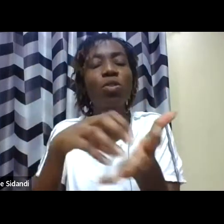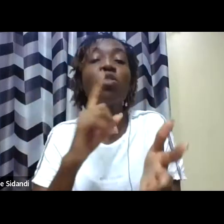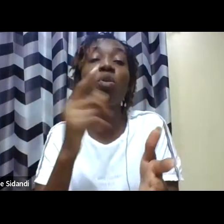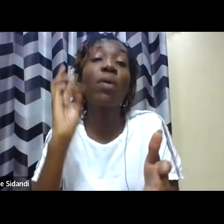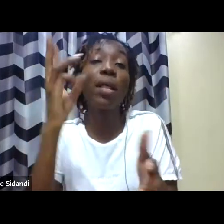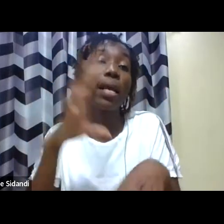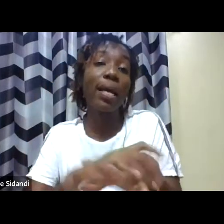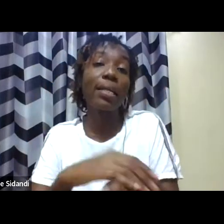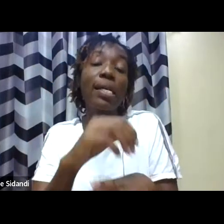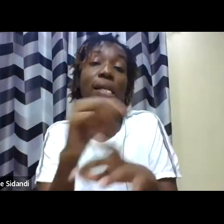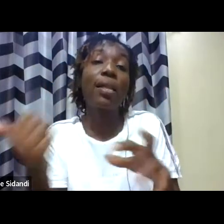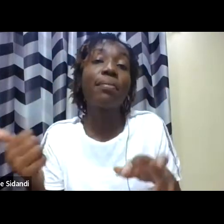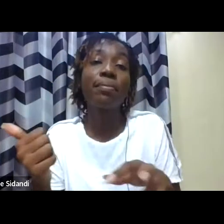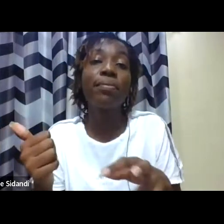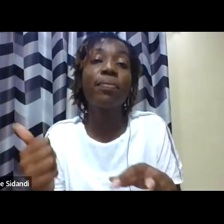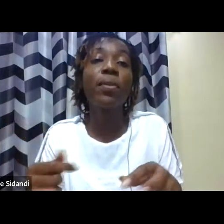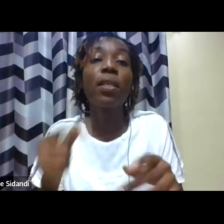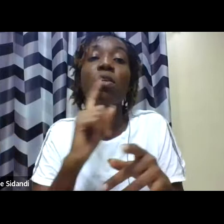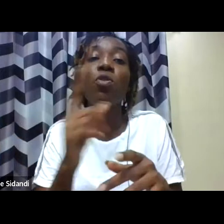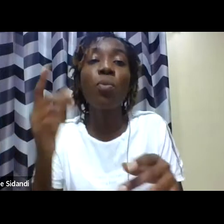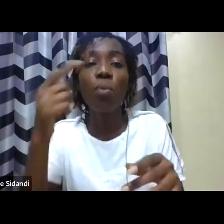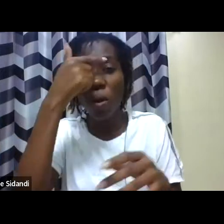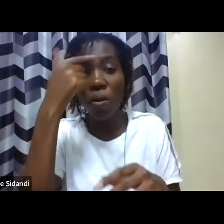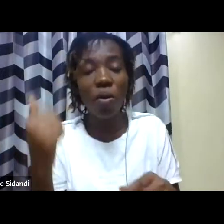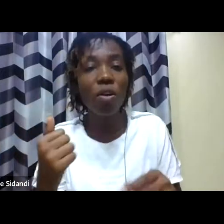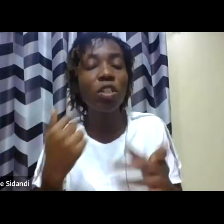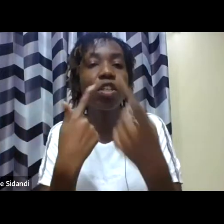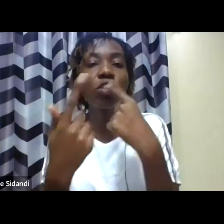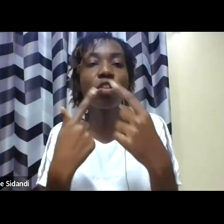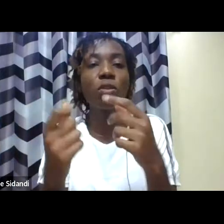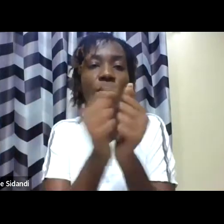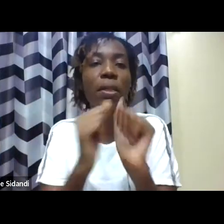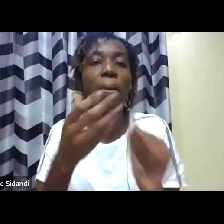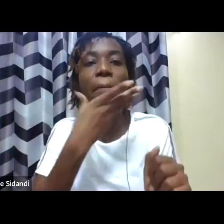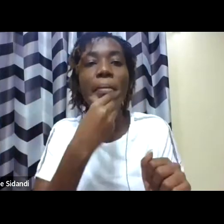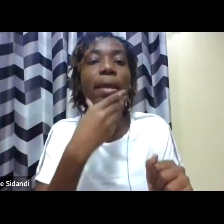rest. And because you also talk to men on the HR,